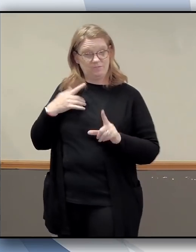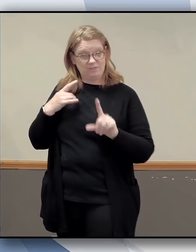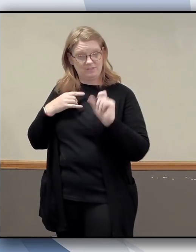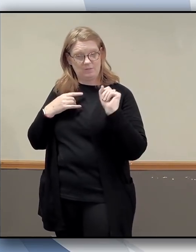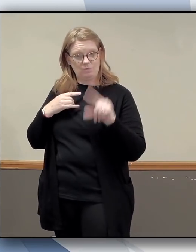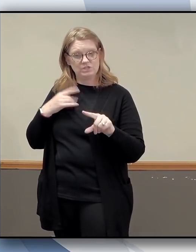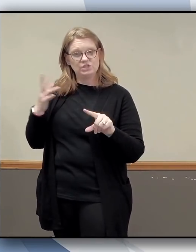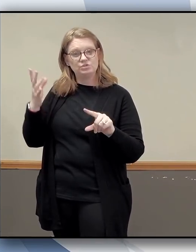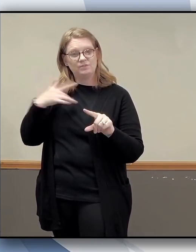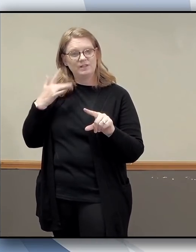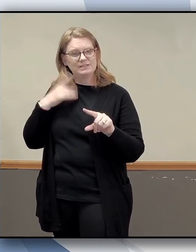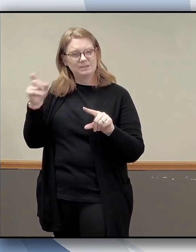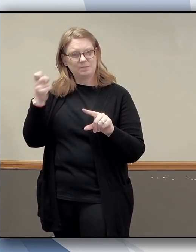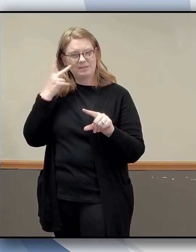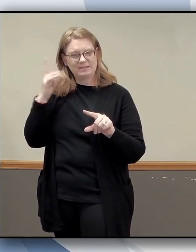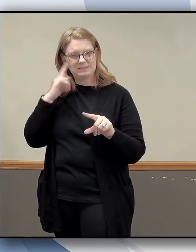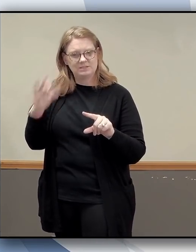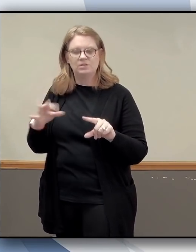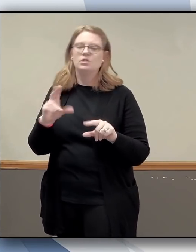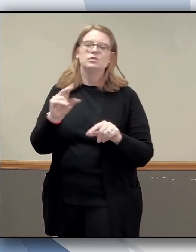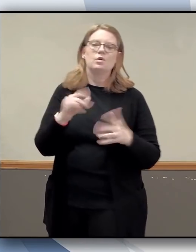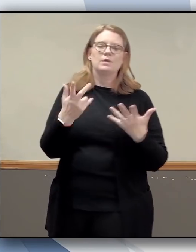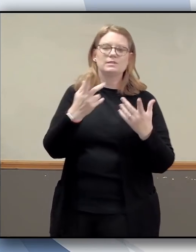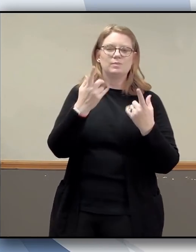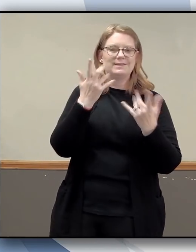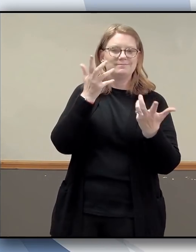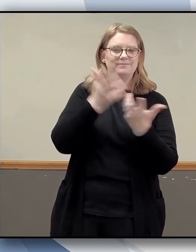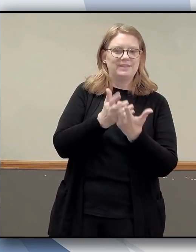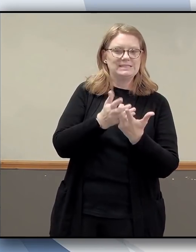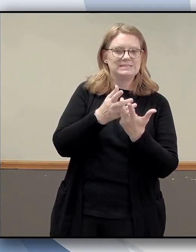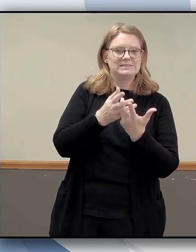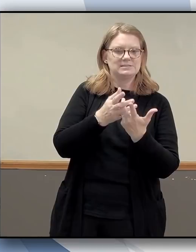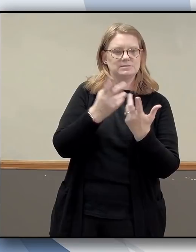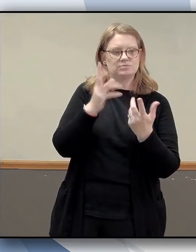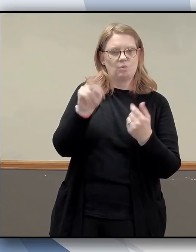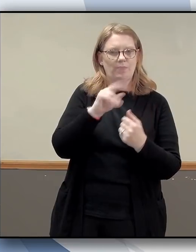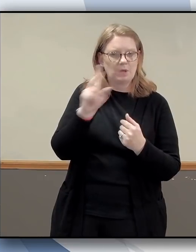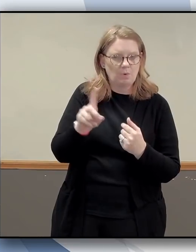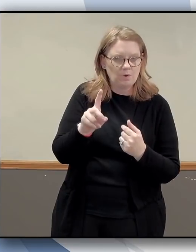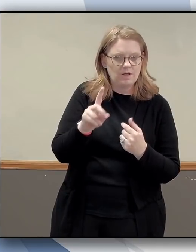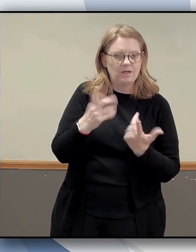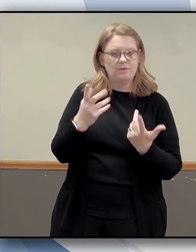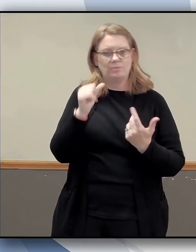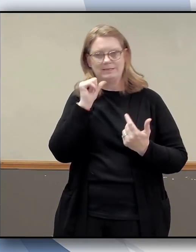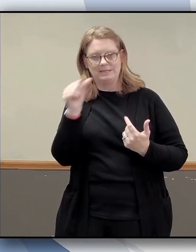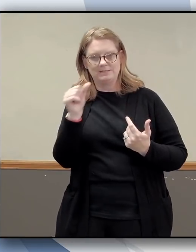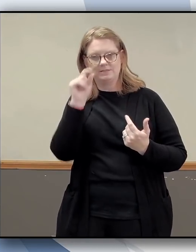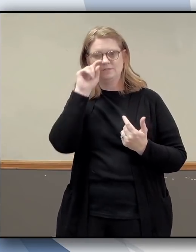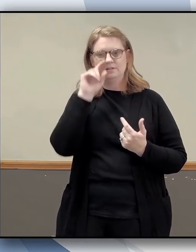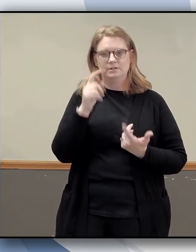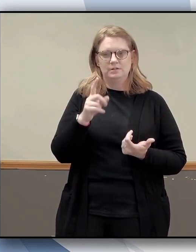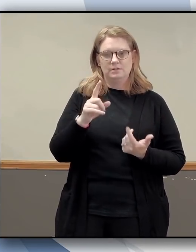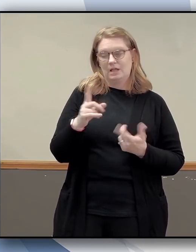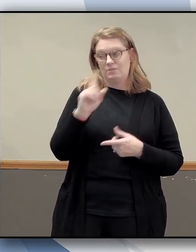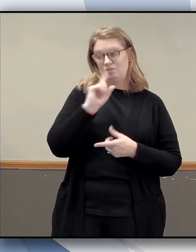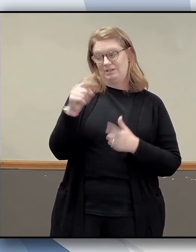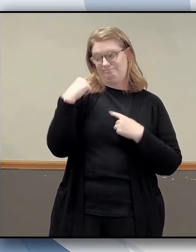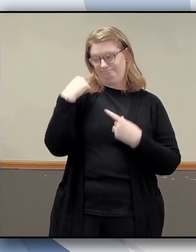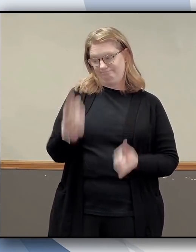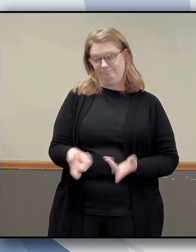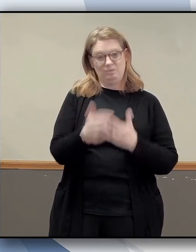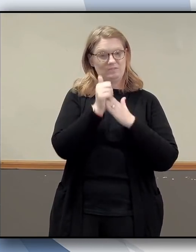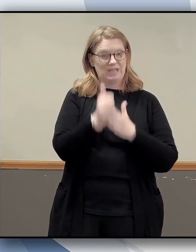of what works for North Dakota and what doesn't, and I think that's how we've guided this way all along. We've tried to